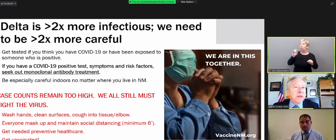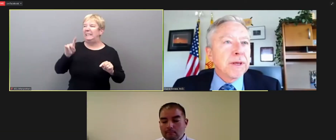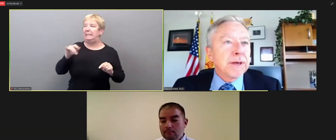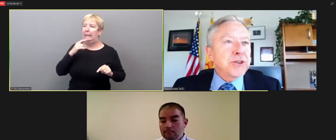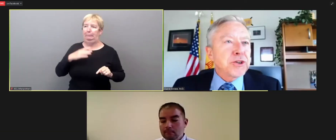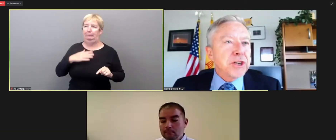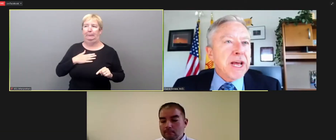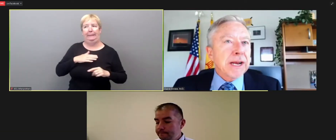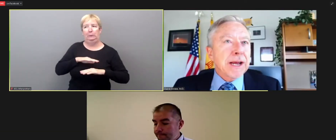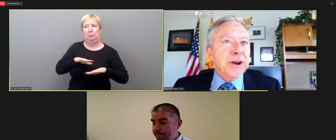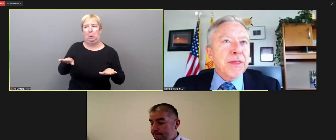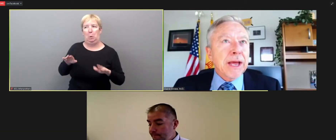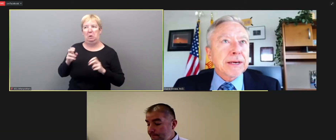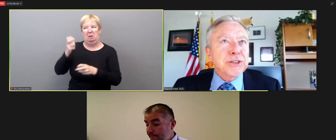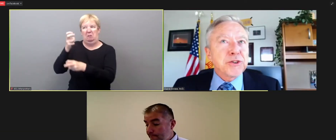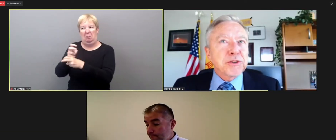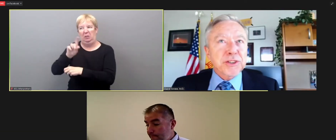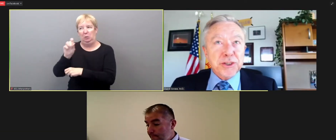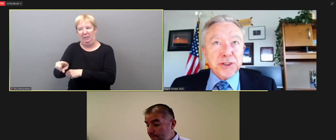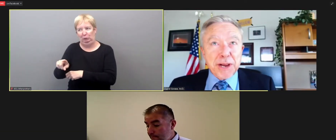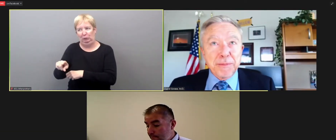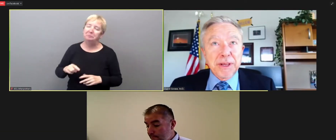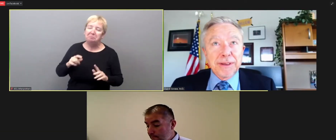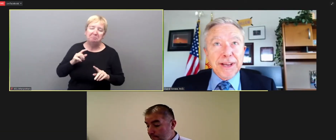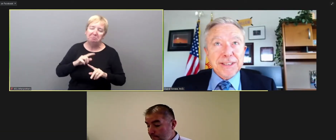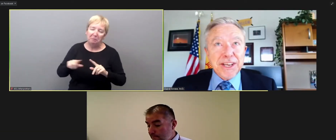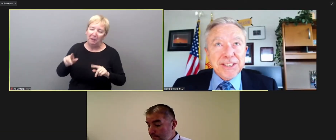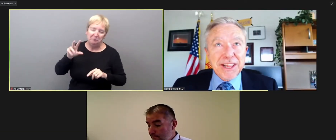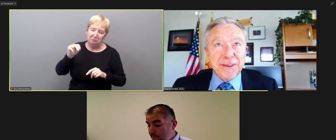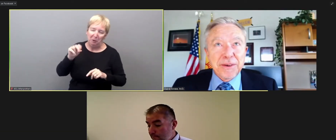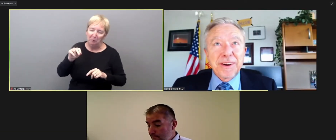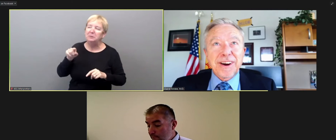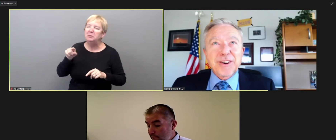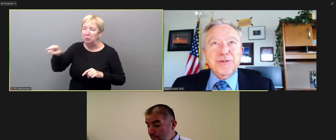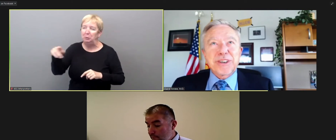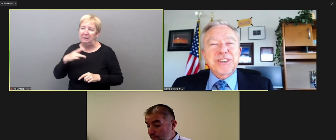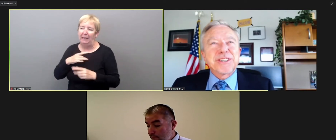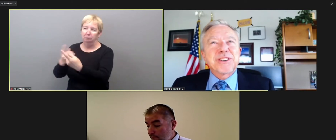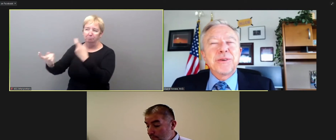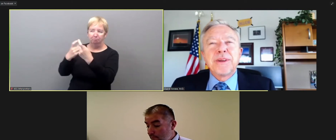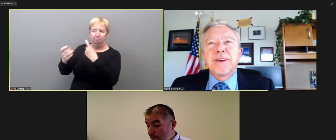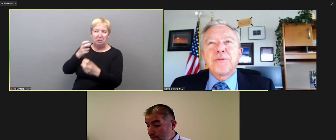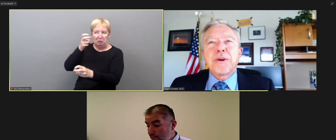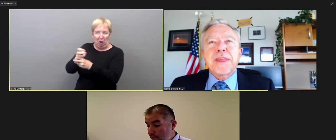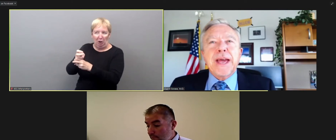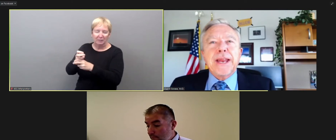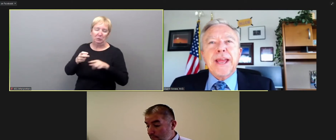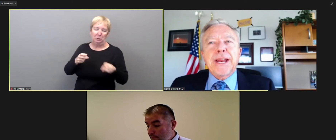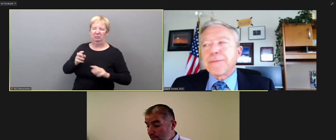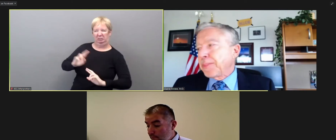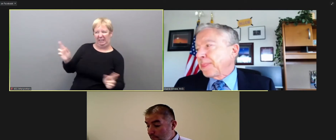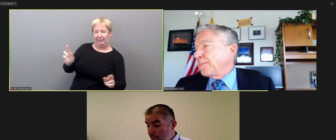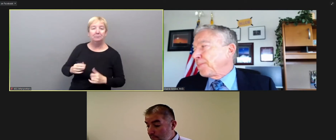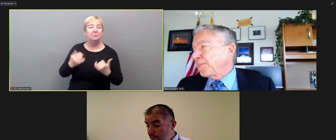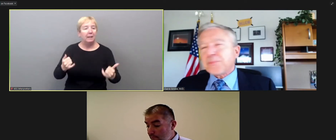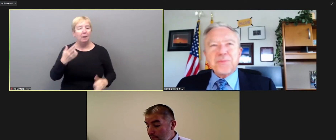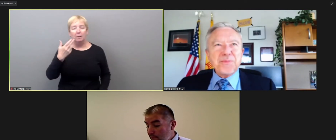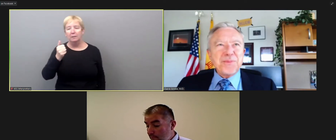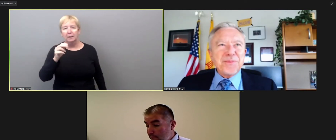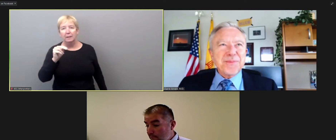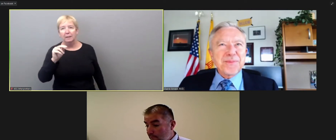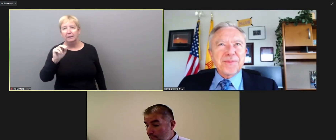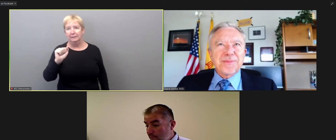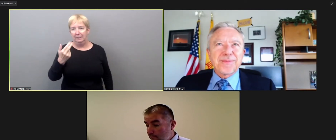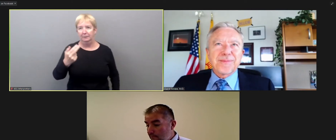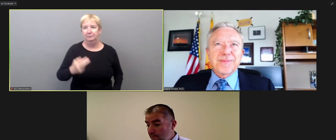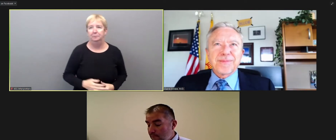him he should not count on that because you do such a good job asking us a lot of hard questions. So with that, Hannah. Thanks,